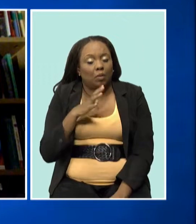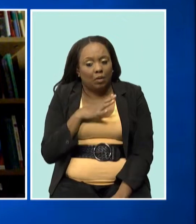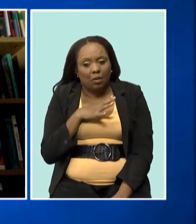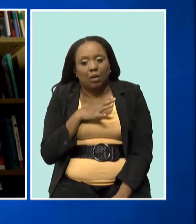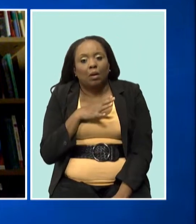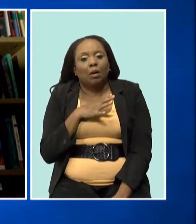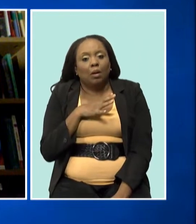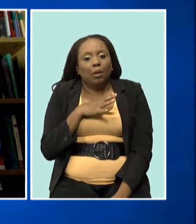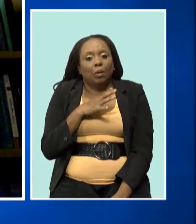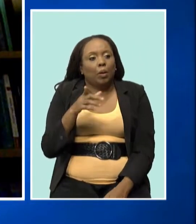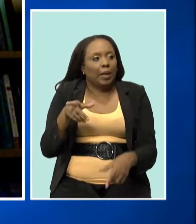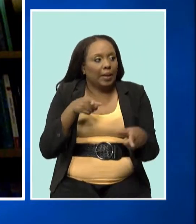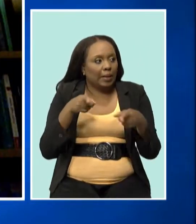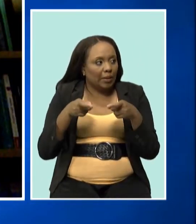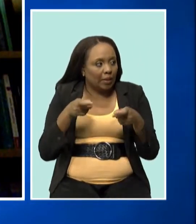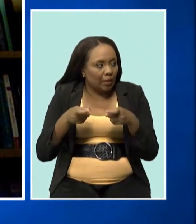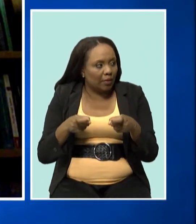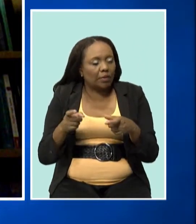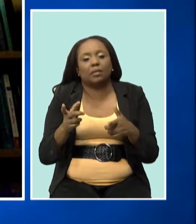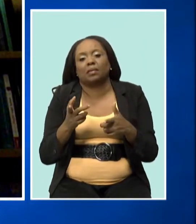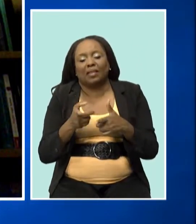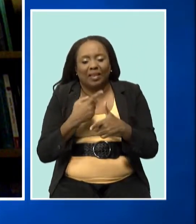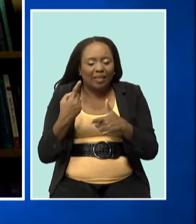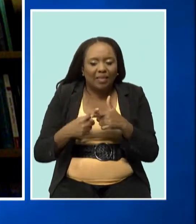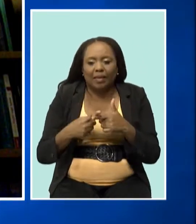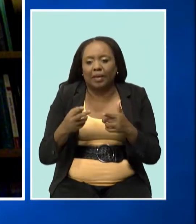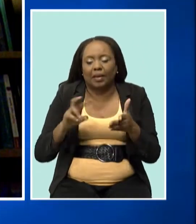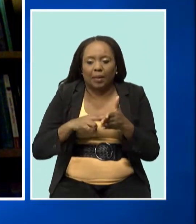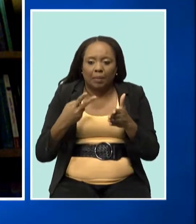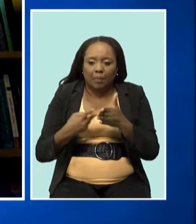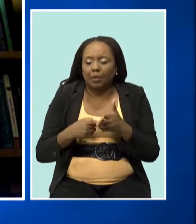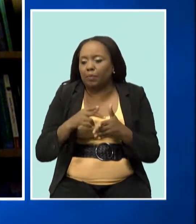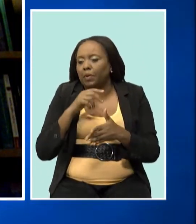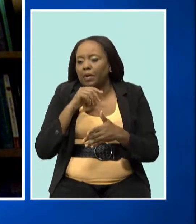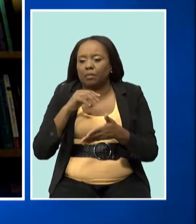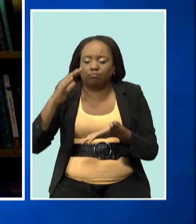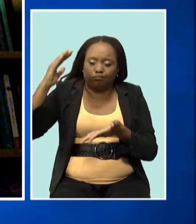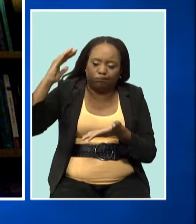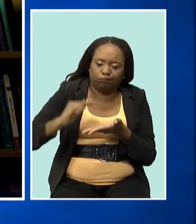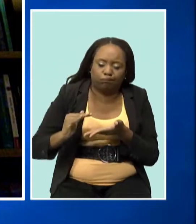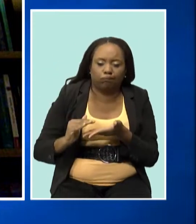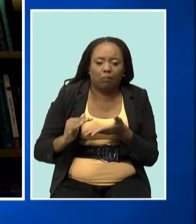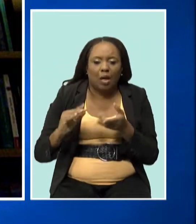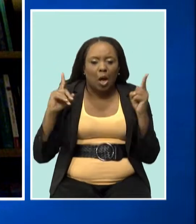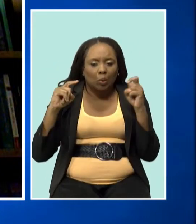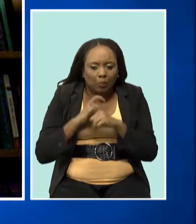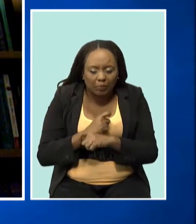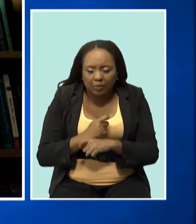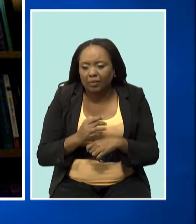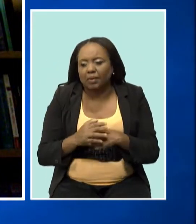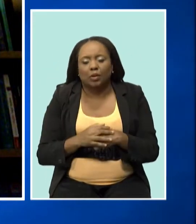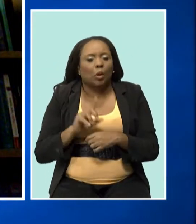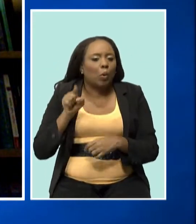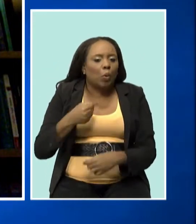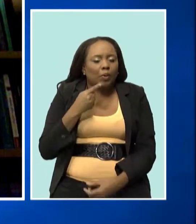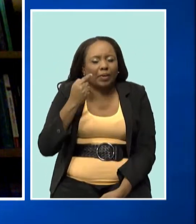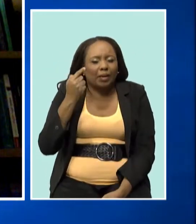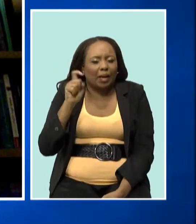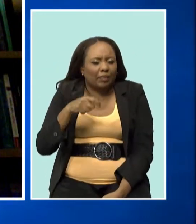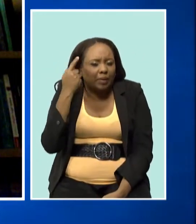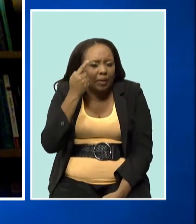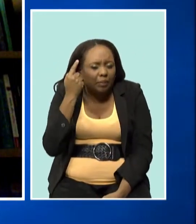to come and compete because, if we add to the festival, it gives a variety of options for locals and tourists. So what we are